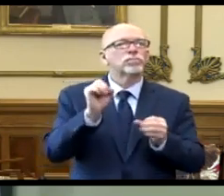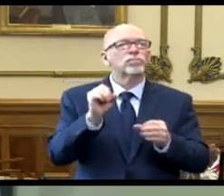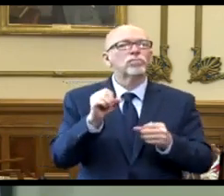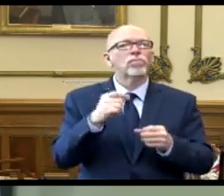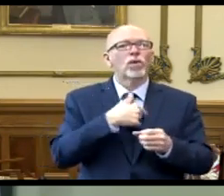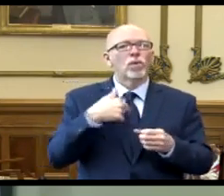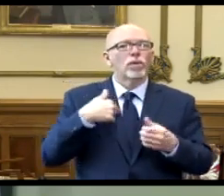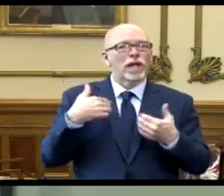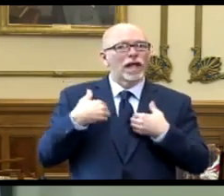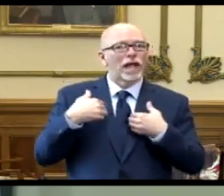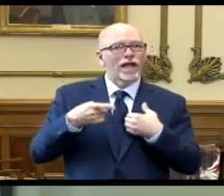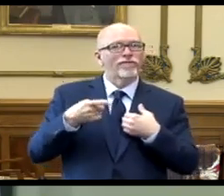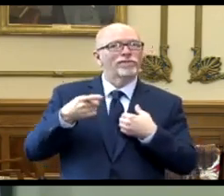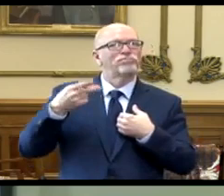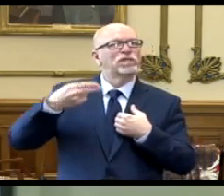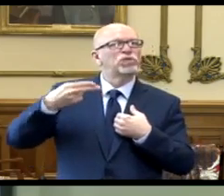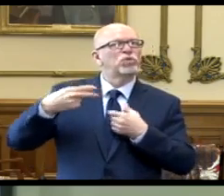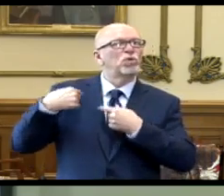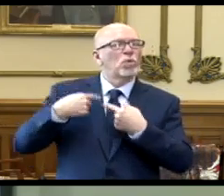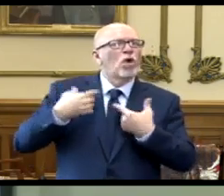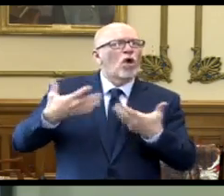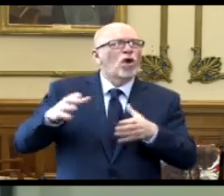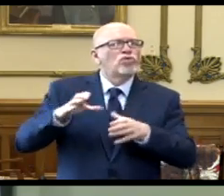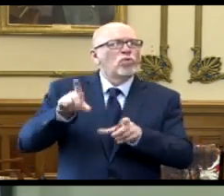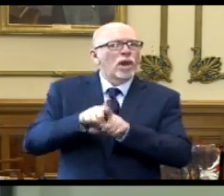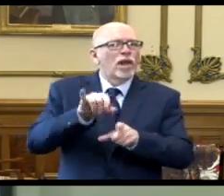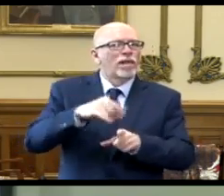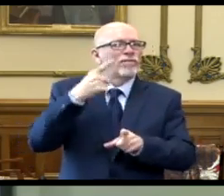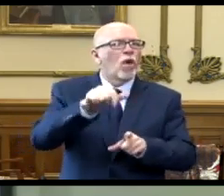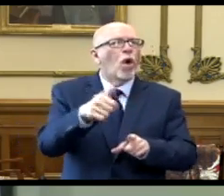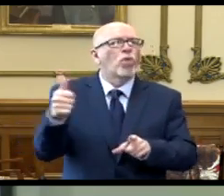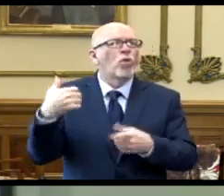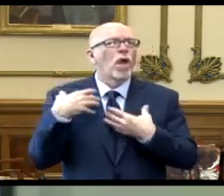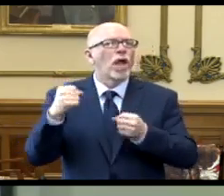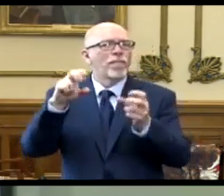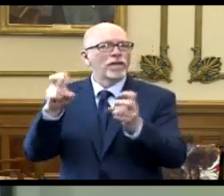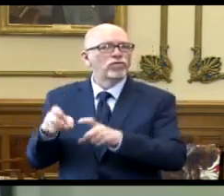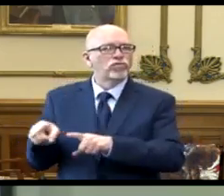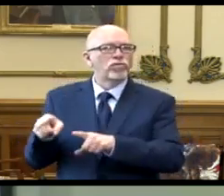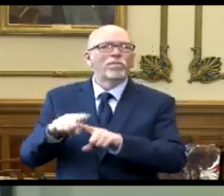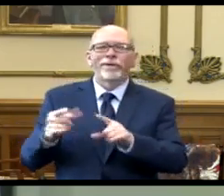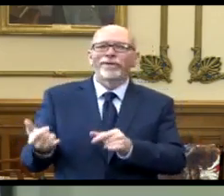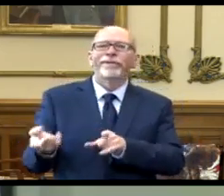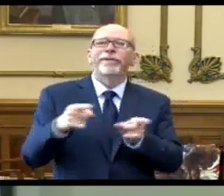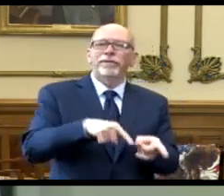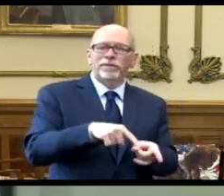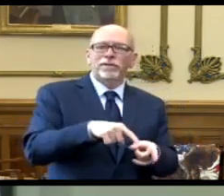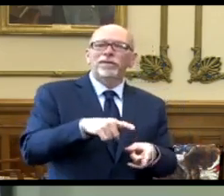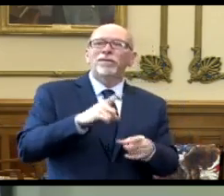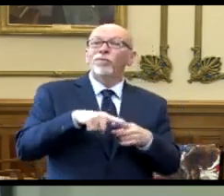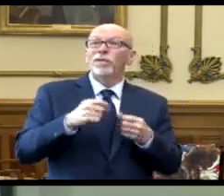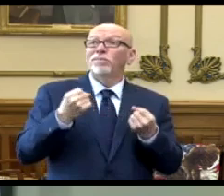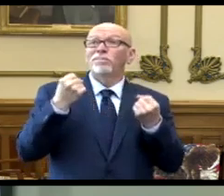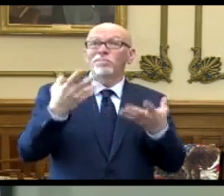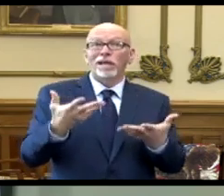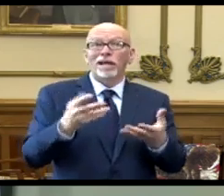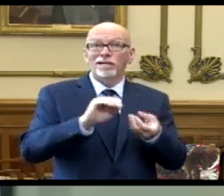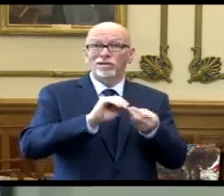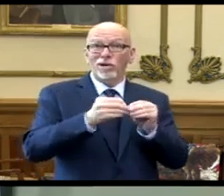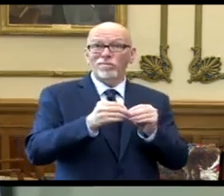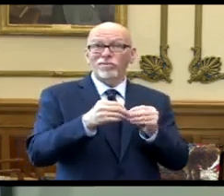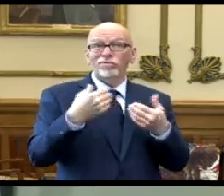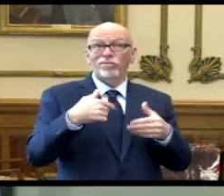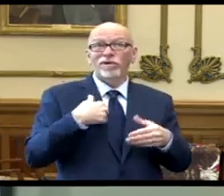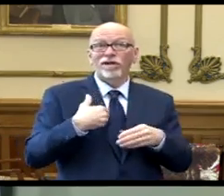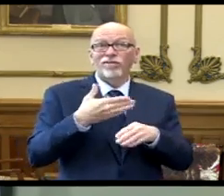So we have the track record of doing it for other conditions, but it, certainly with the volume of cases, we have